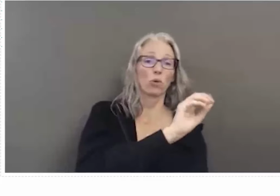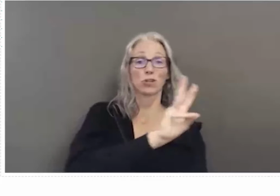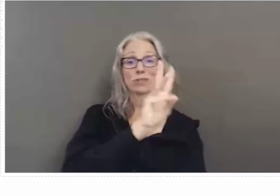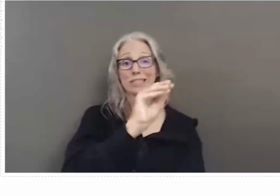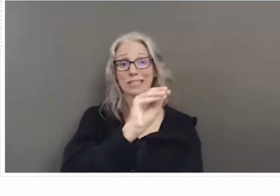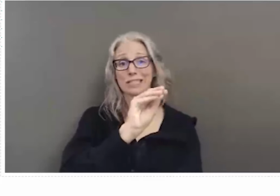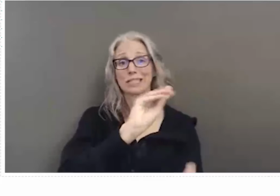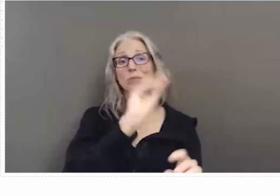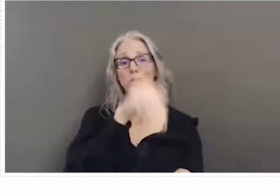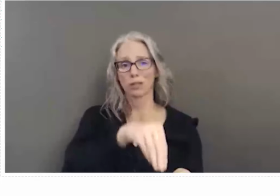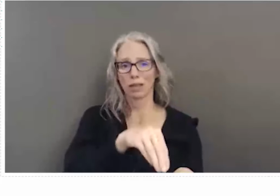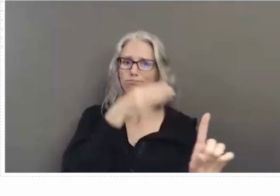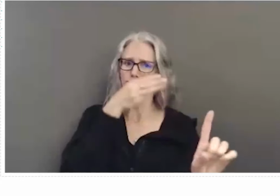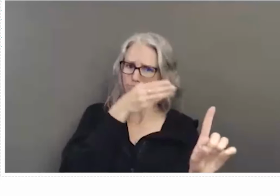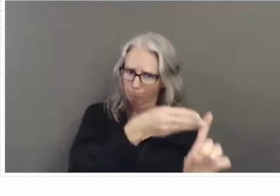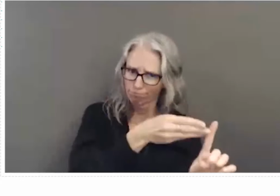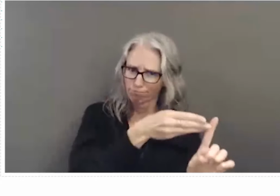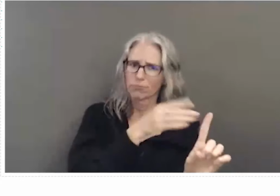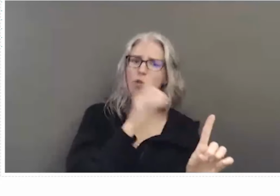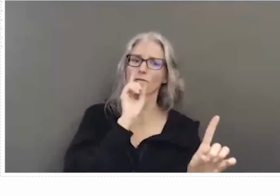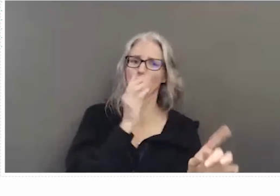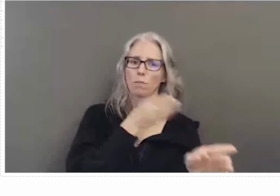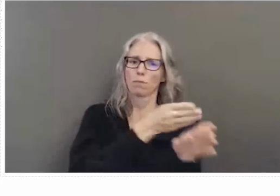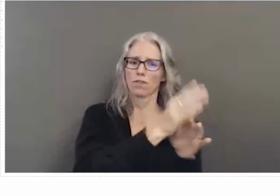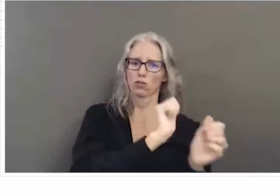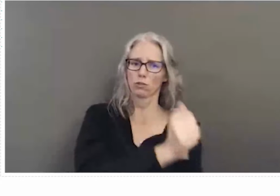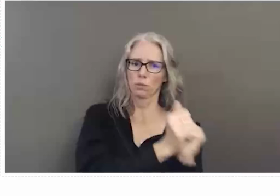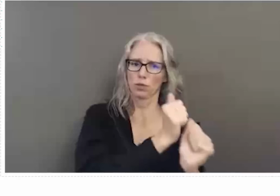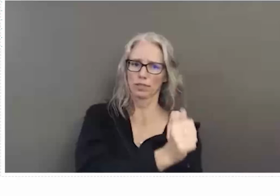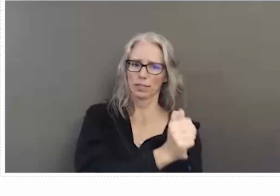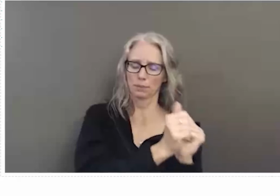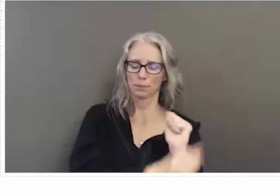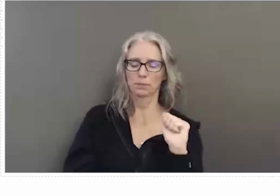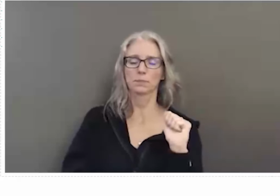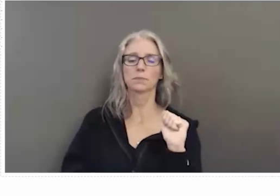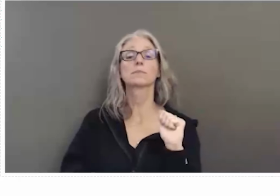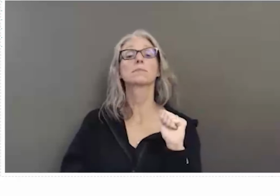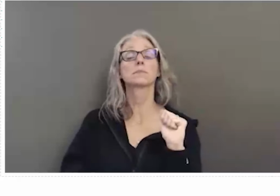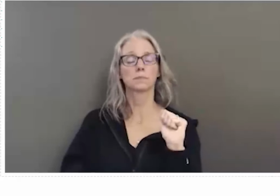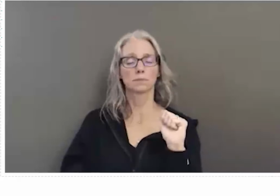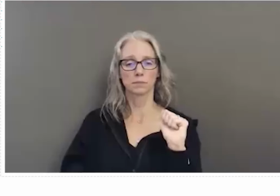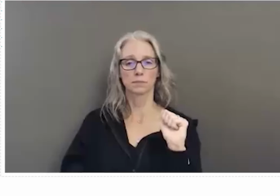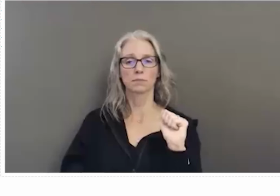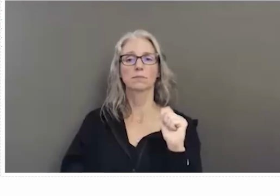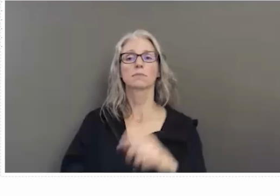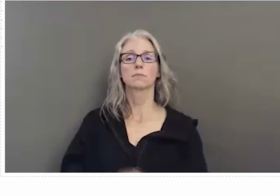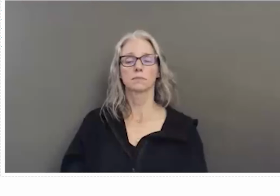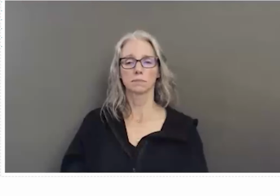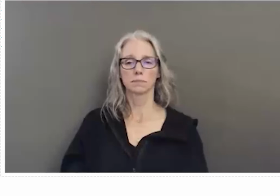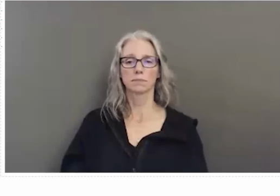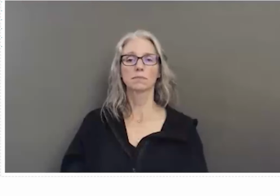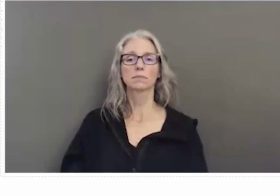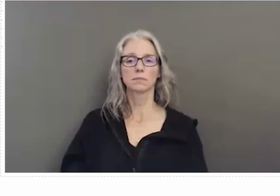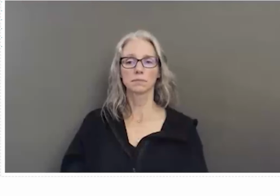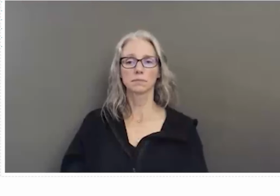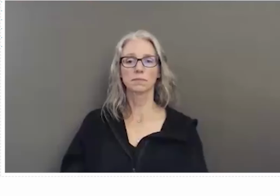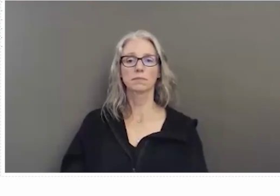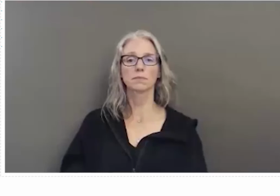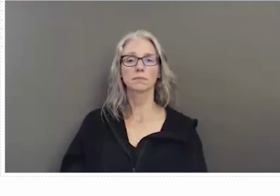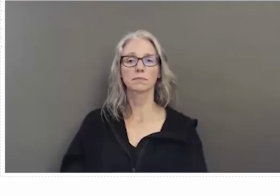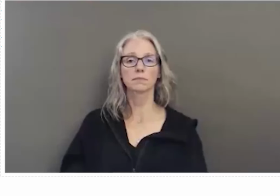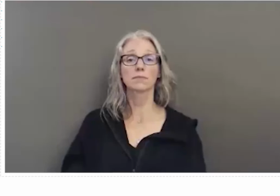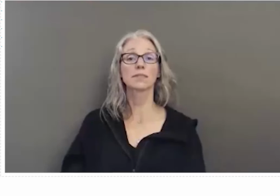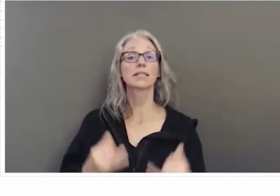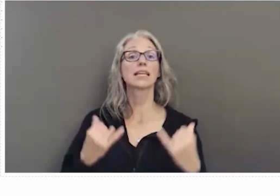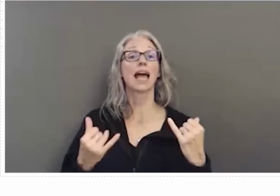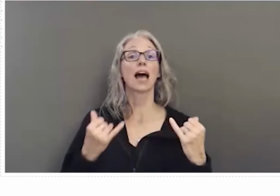sports. Now, what changed a lot is professional sport in itself is a whole lot more fragmented now,